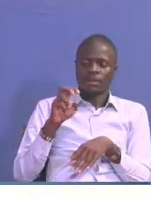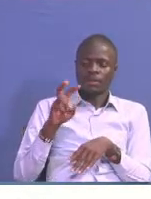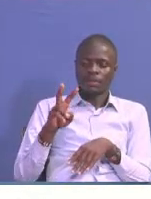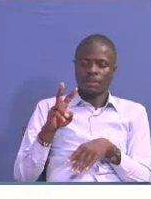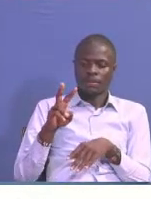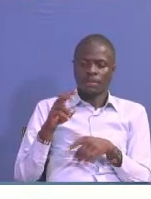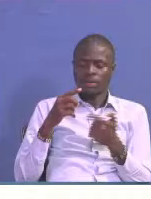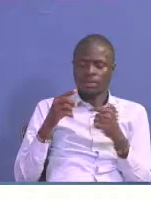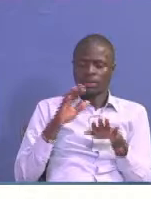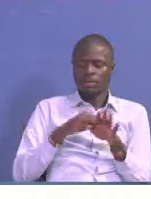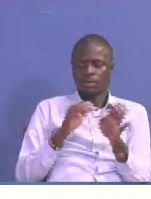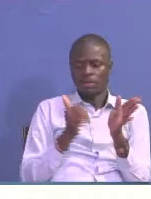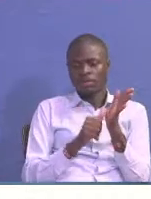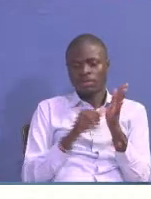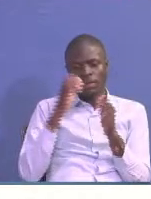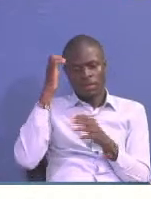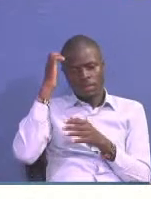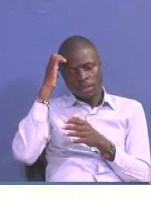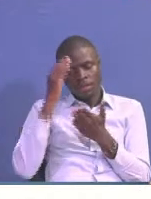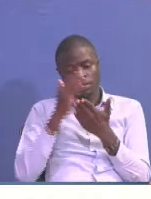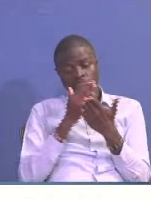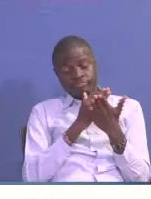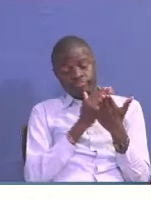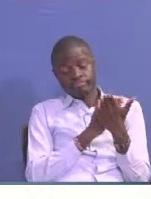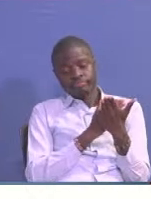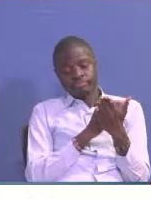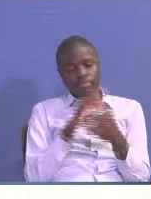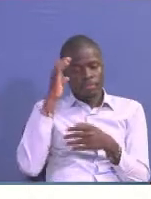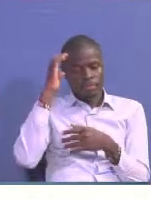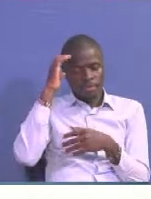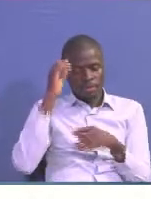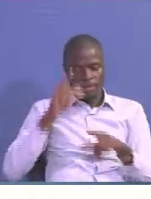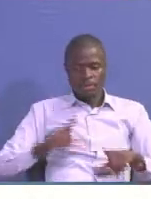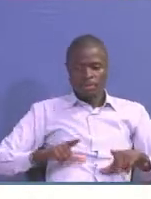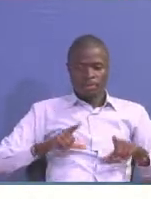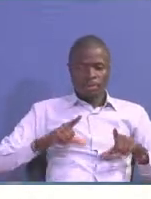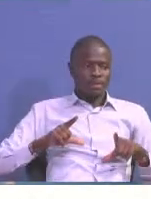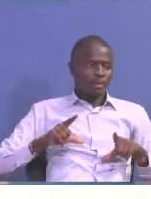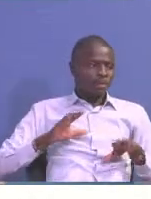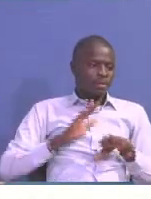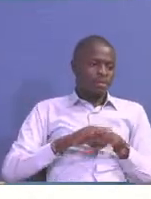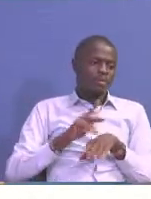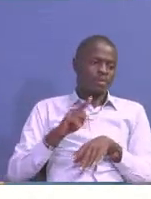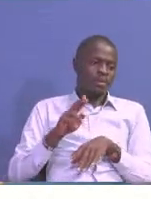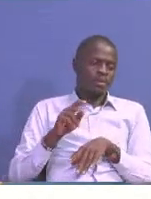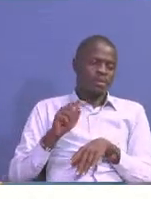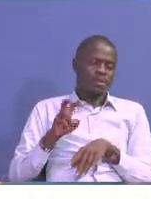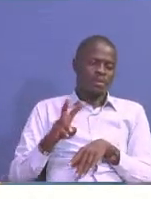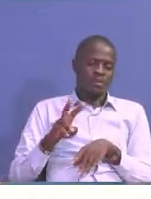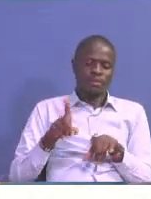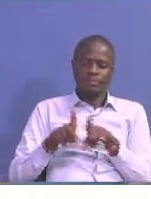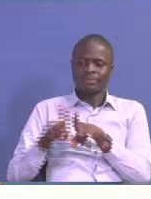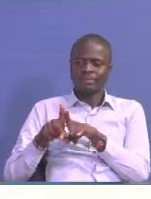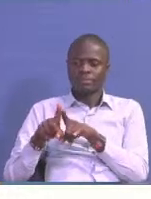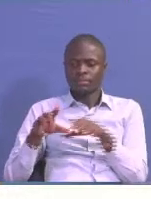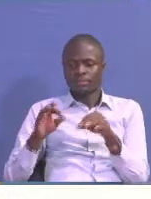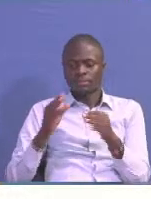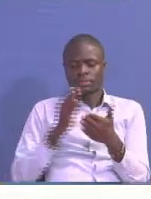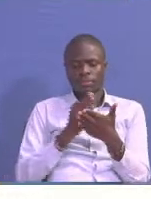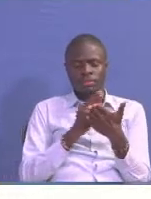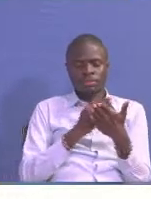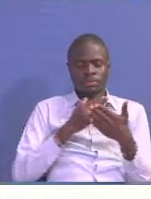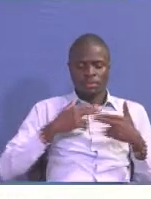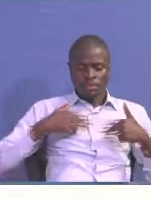Well, talk about matters education programs like Elimu Live that come to you only at KUTV KUTV. When you also break it down to matters